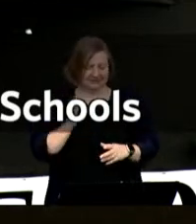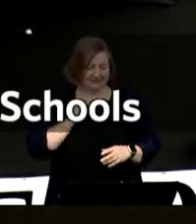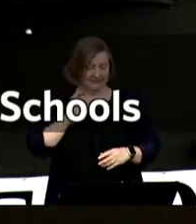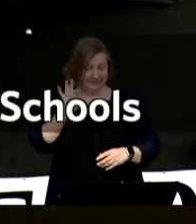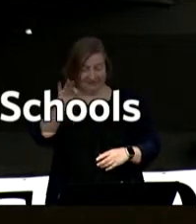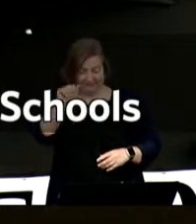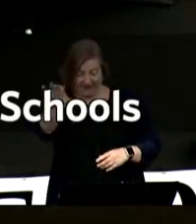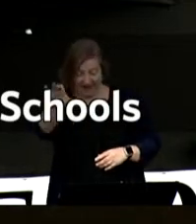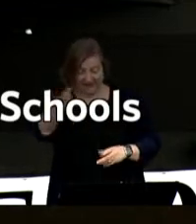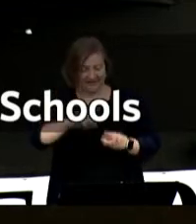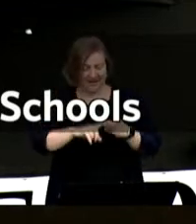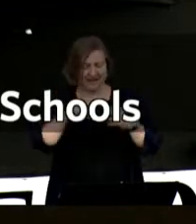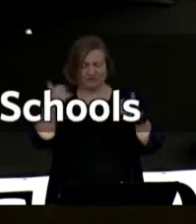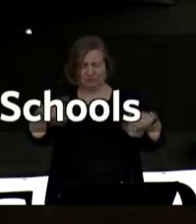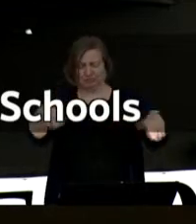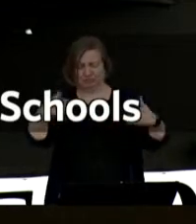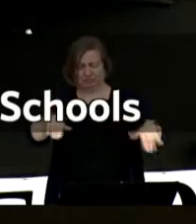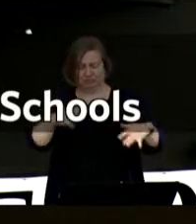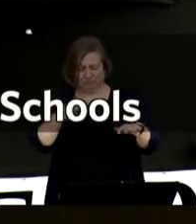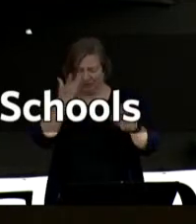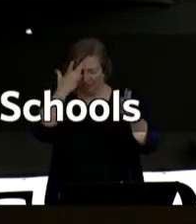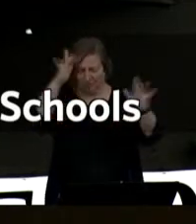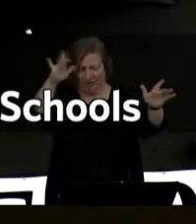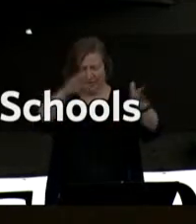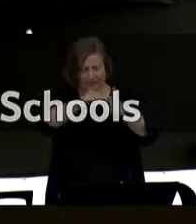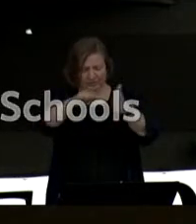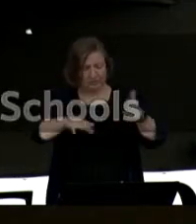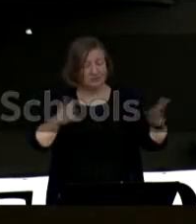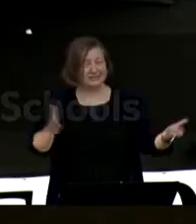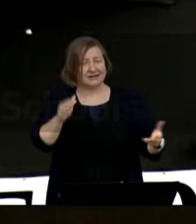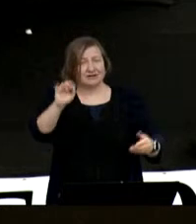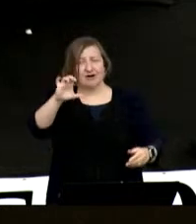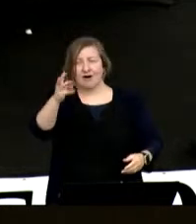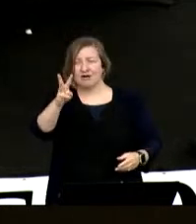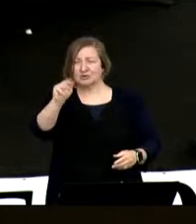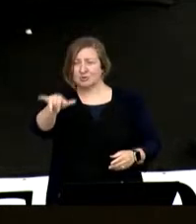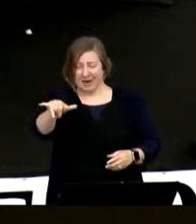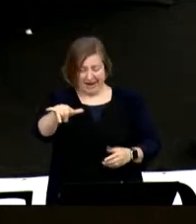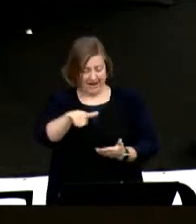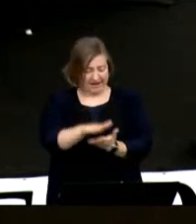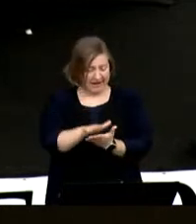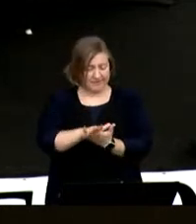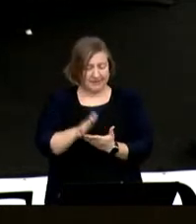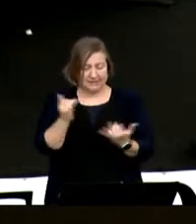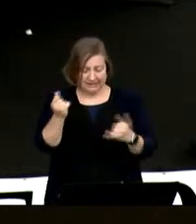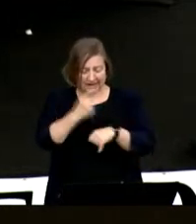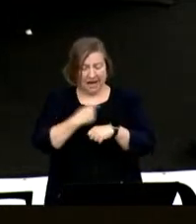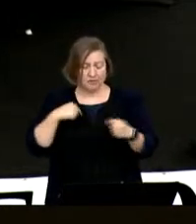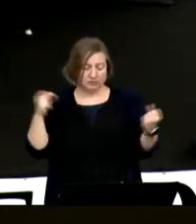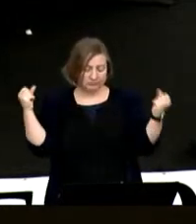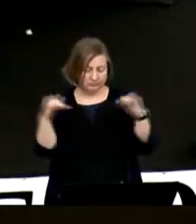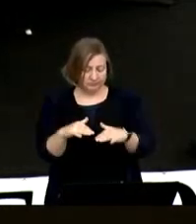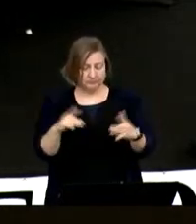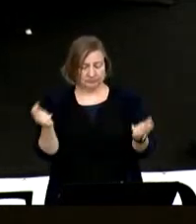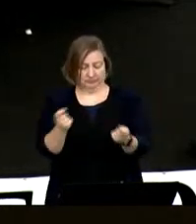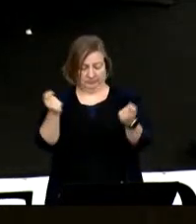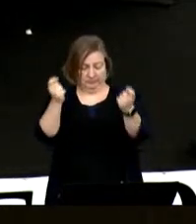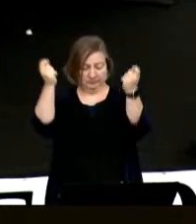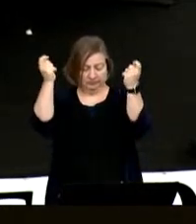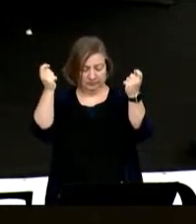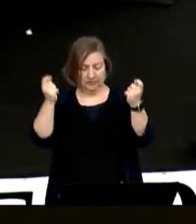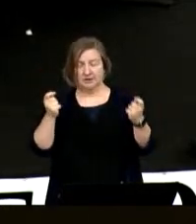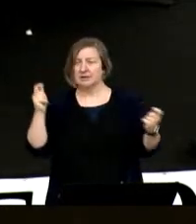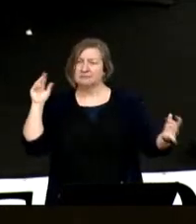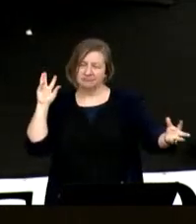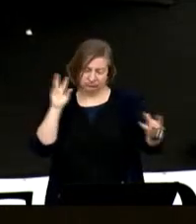brilliant students at Archway Academy. Welcome. Today we gather here to celebrate this momentous occasion,